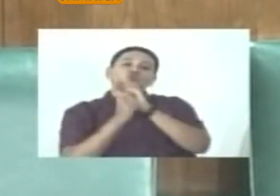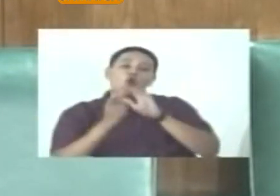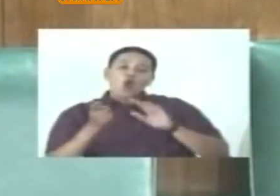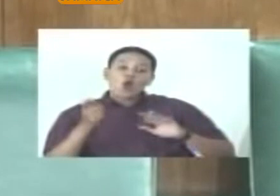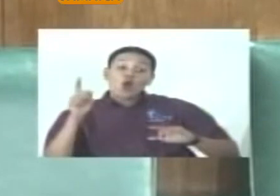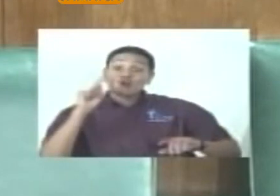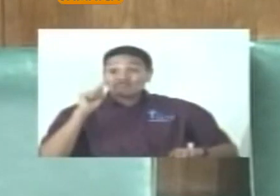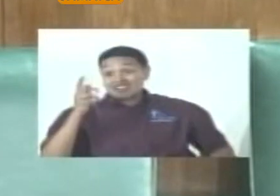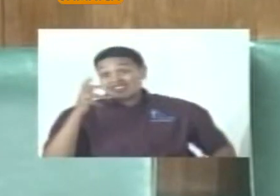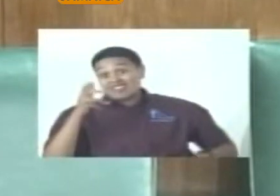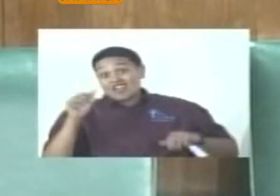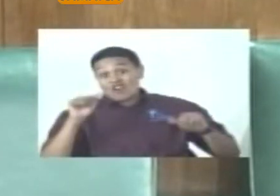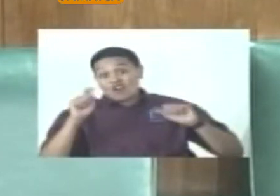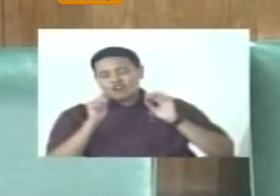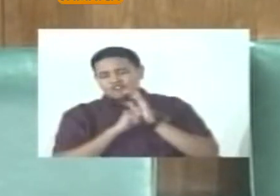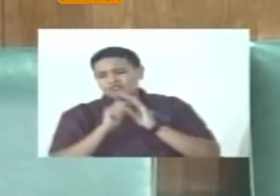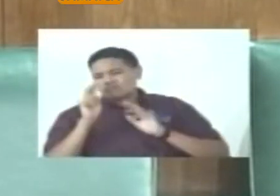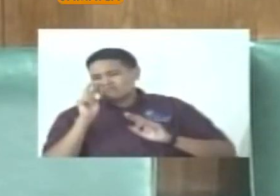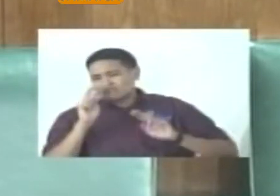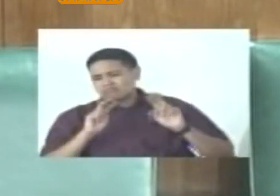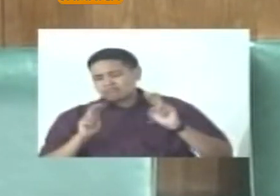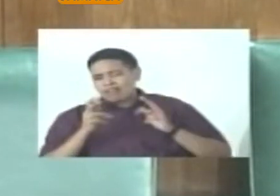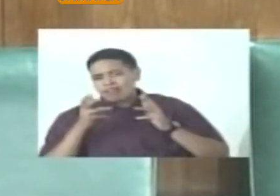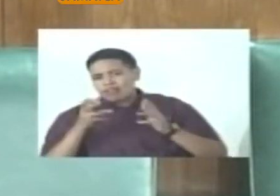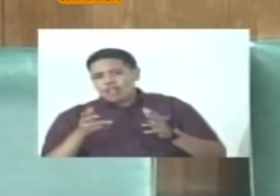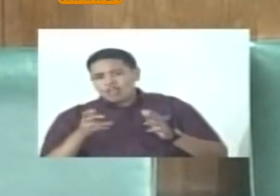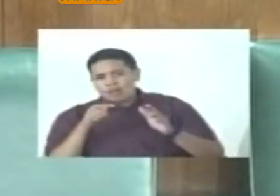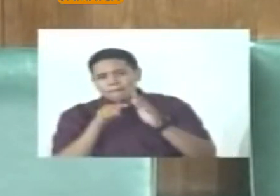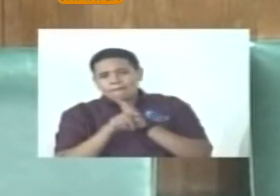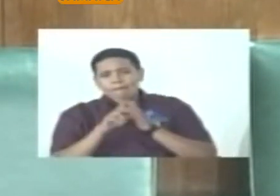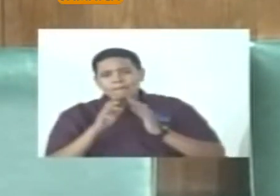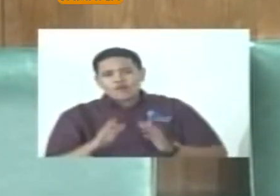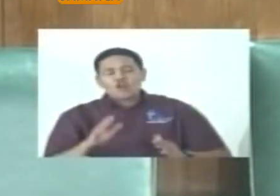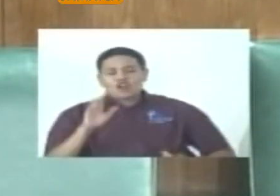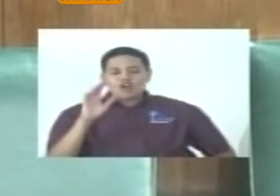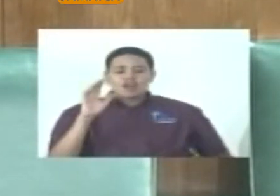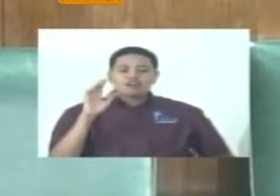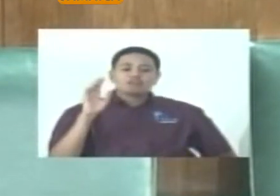the scene of the murder of